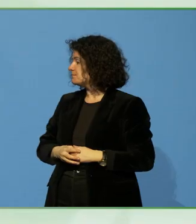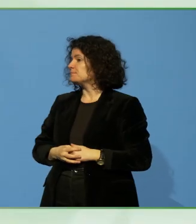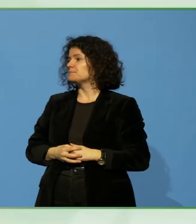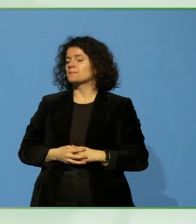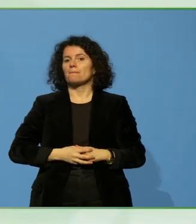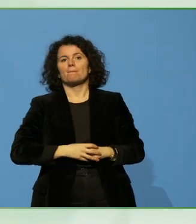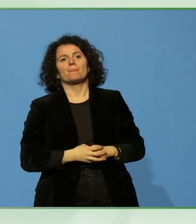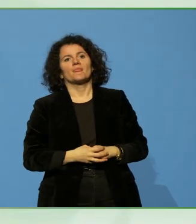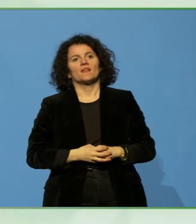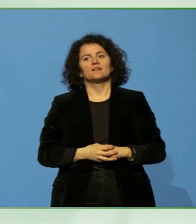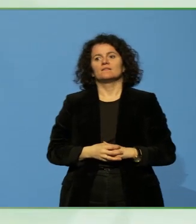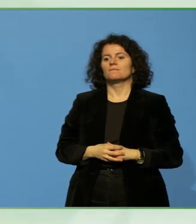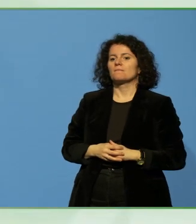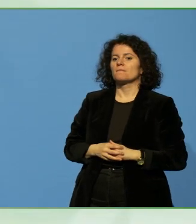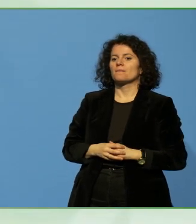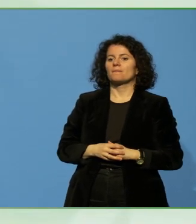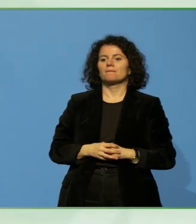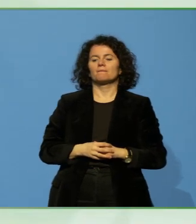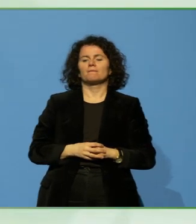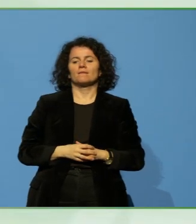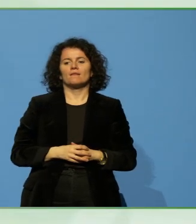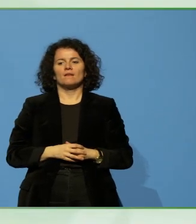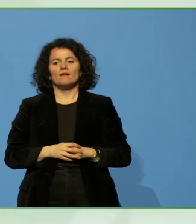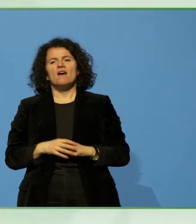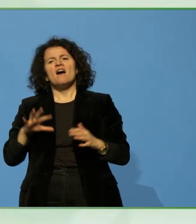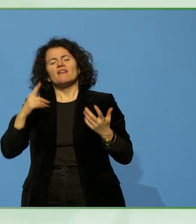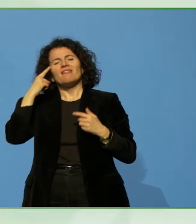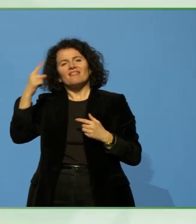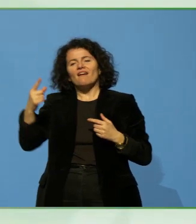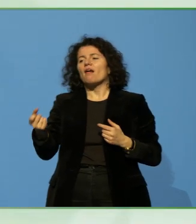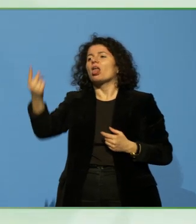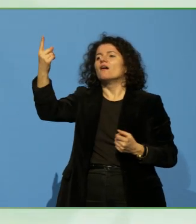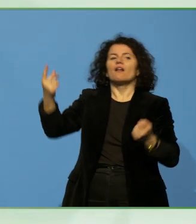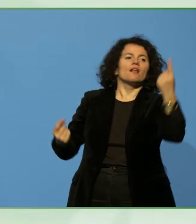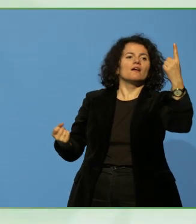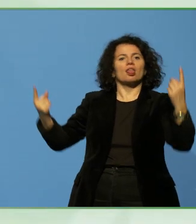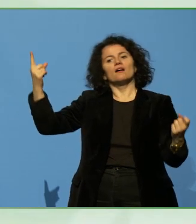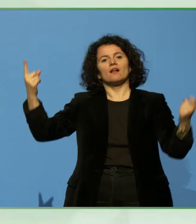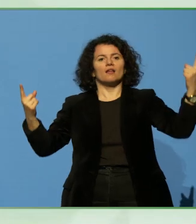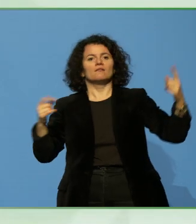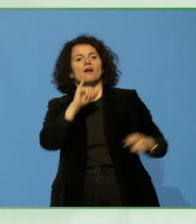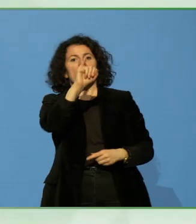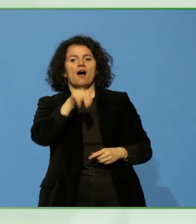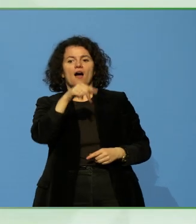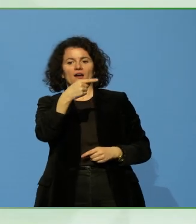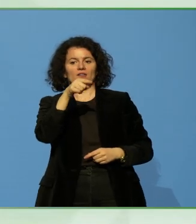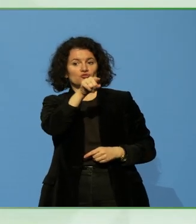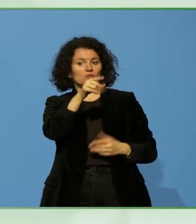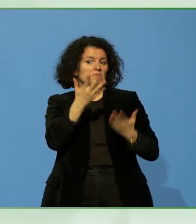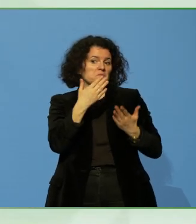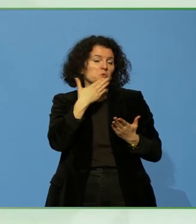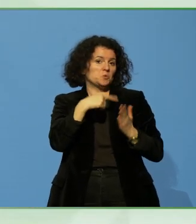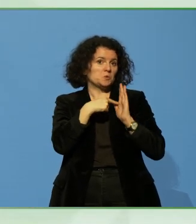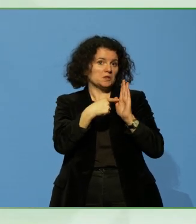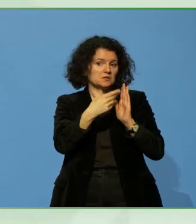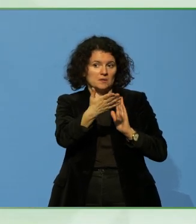I think it is quite scattered, as Evelyn has put it. For instance, with ING, which sounds like a perfect example, I don't think